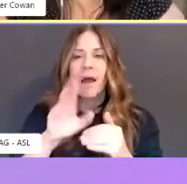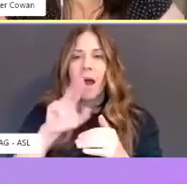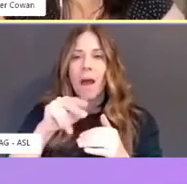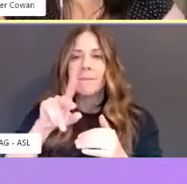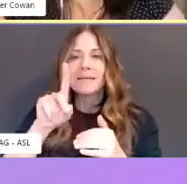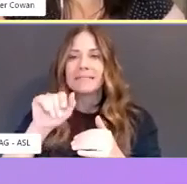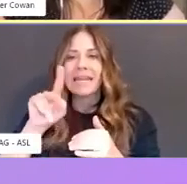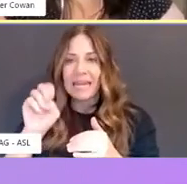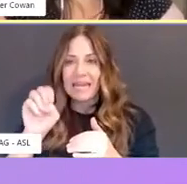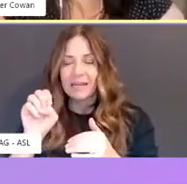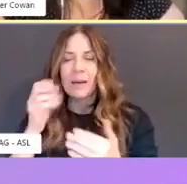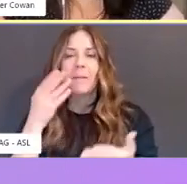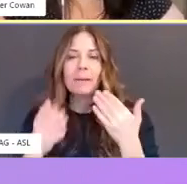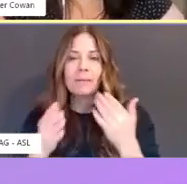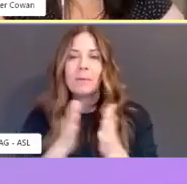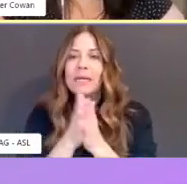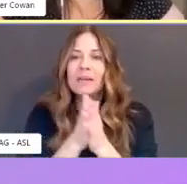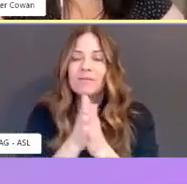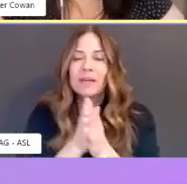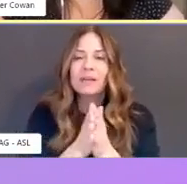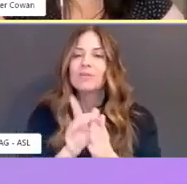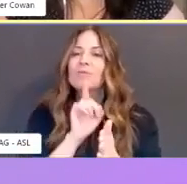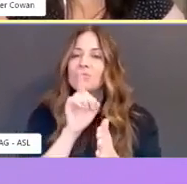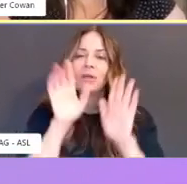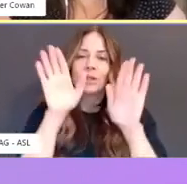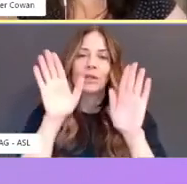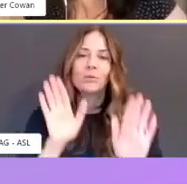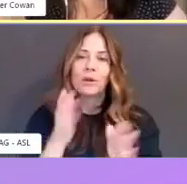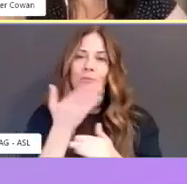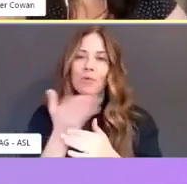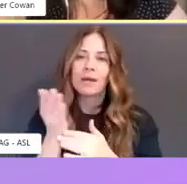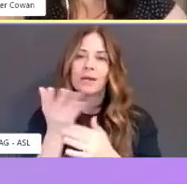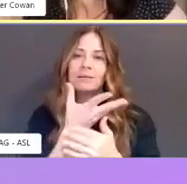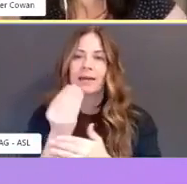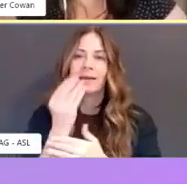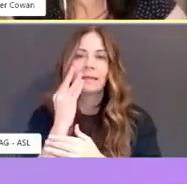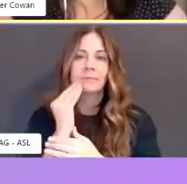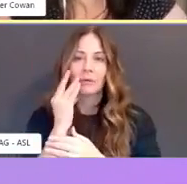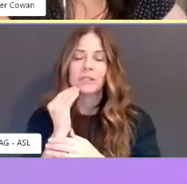we will innovate some truly great products and experiences.